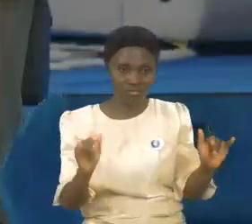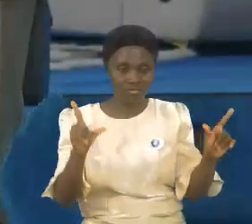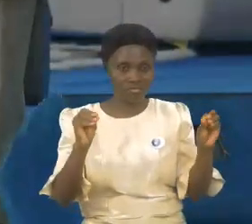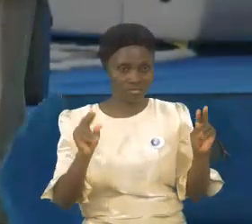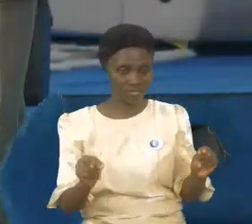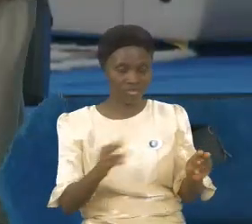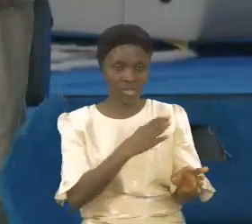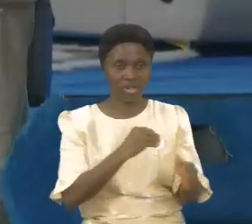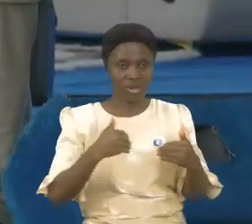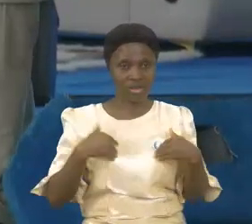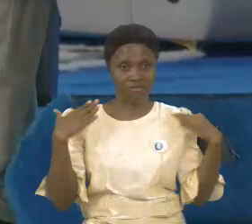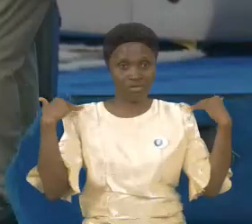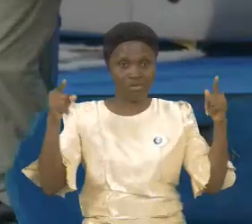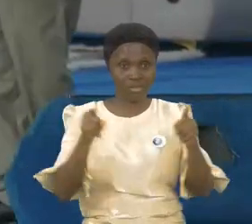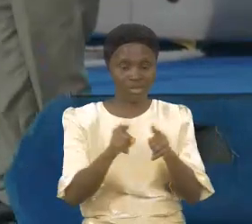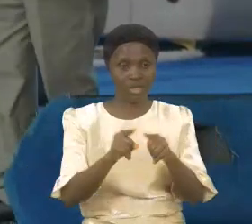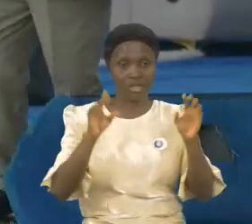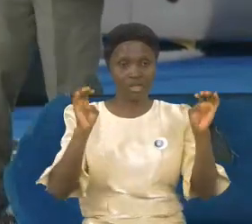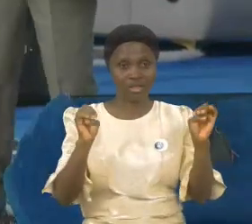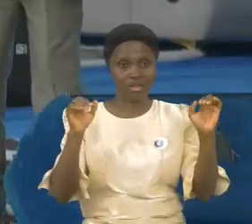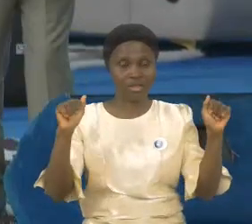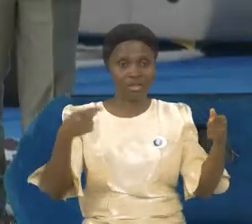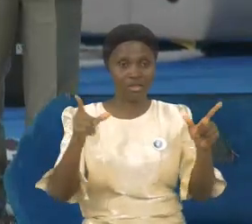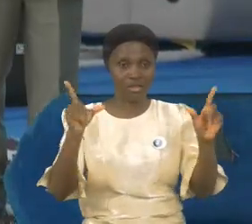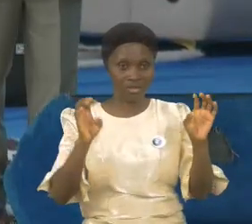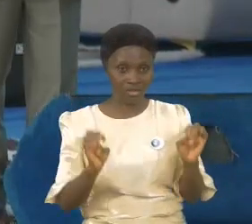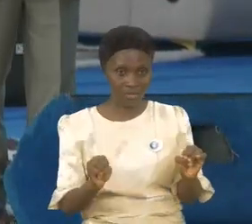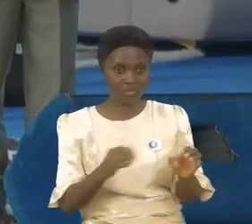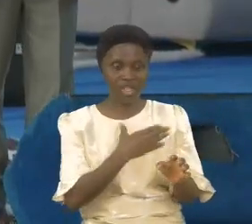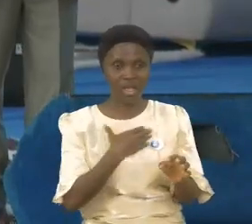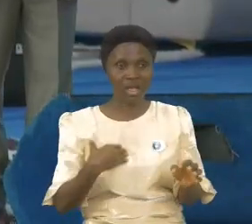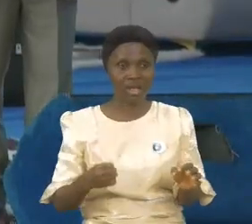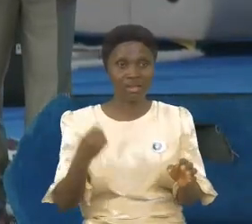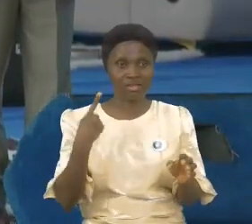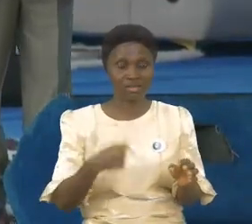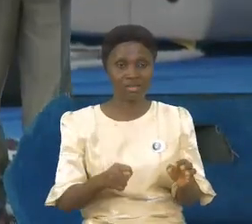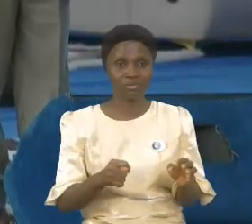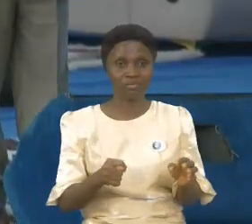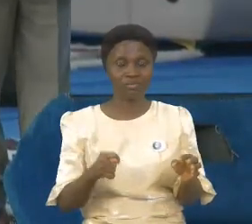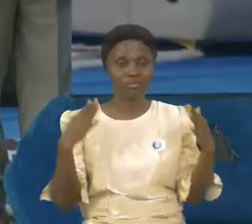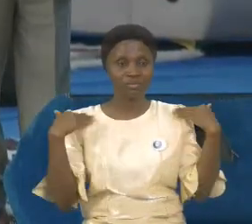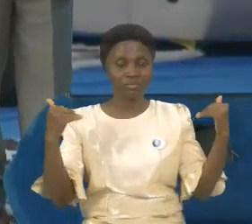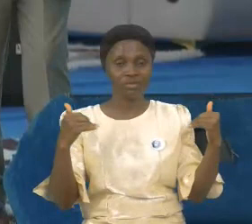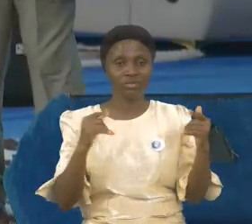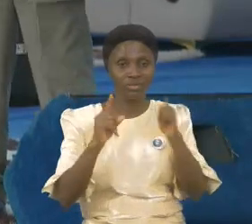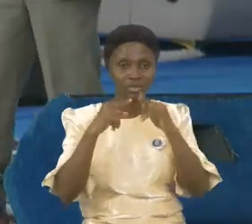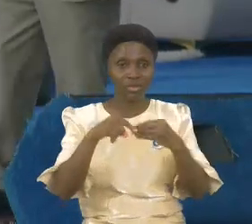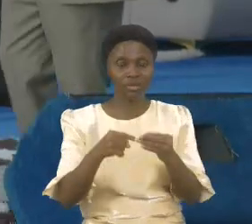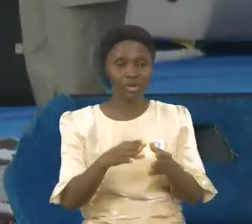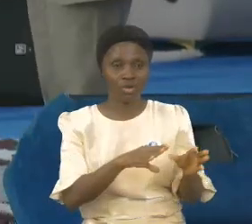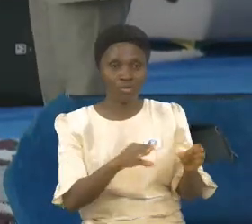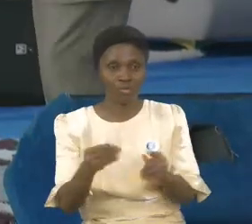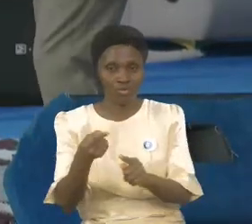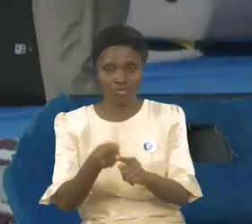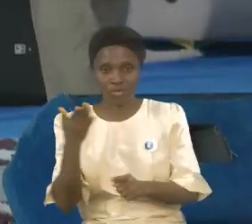like eagles, eagles' wings. And the wing is talking about how fast they were to move from here to there and